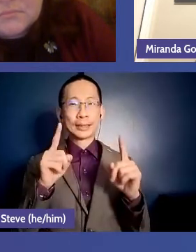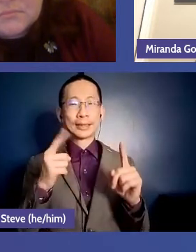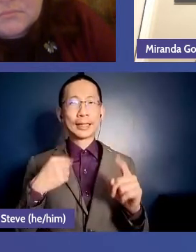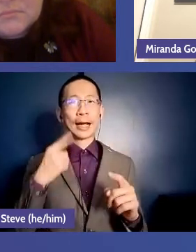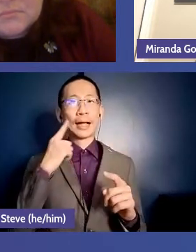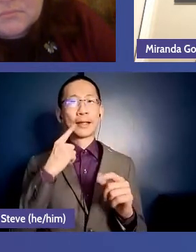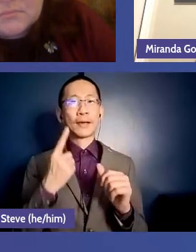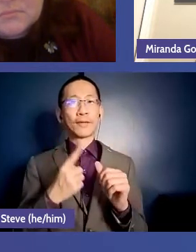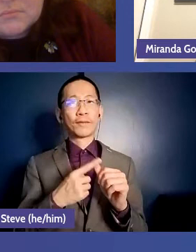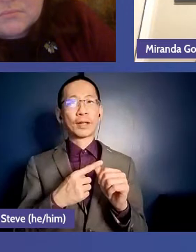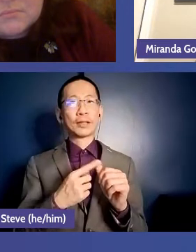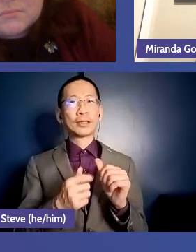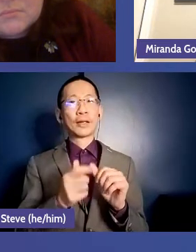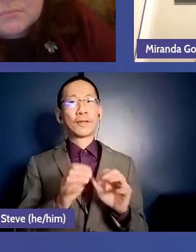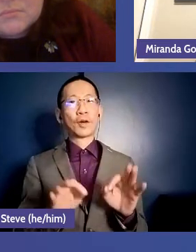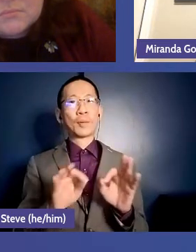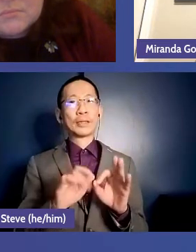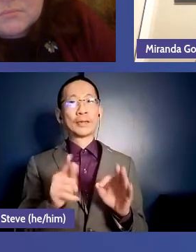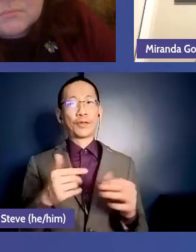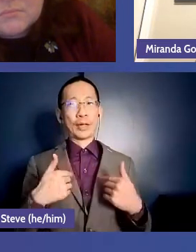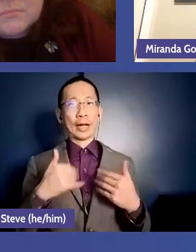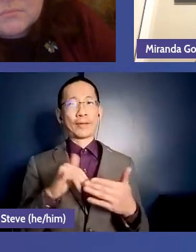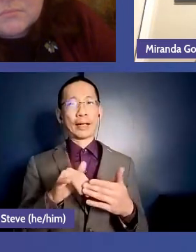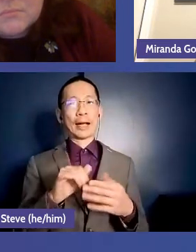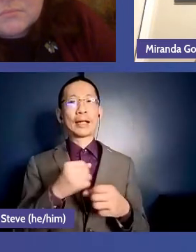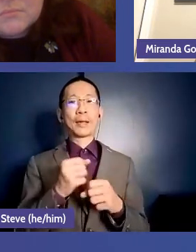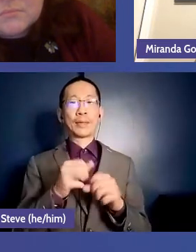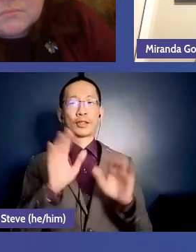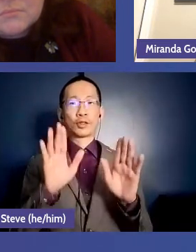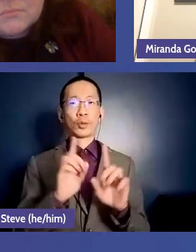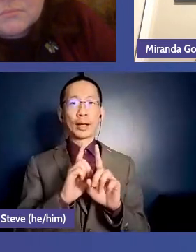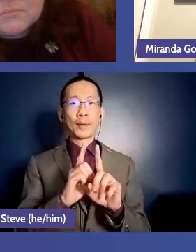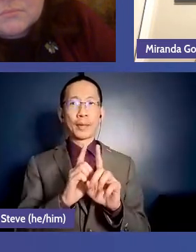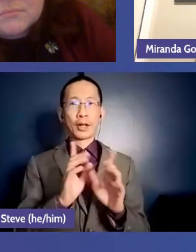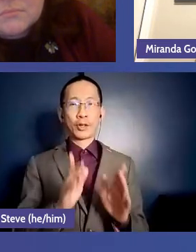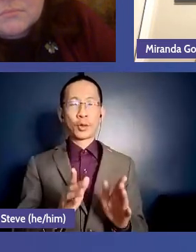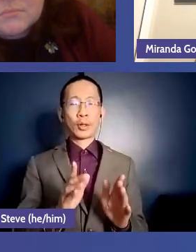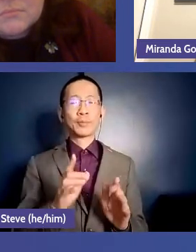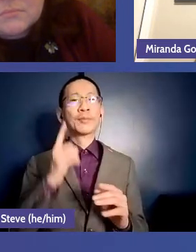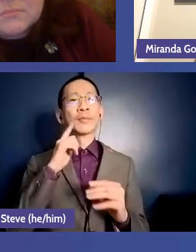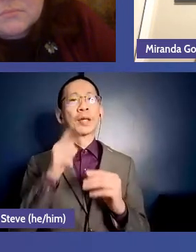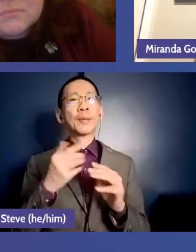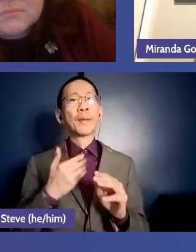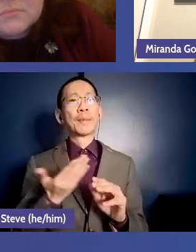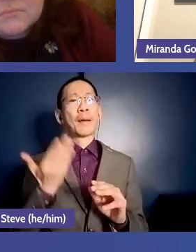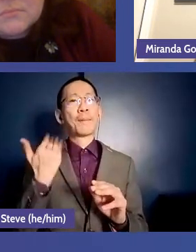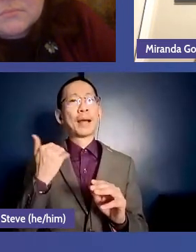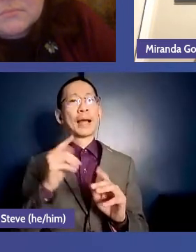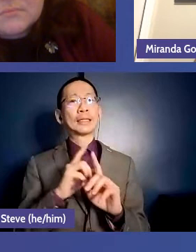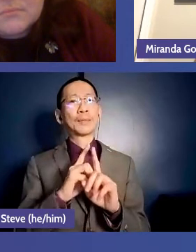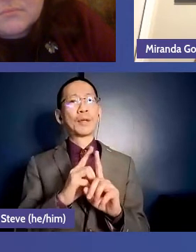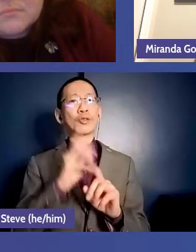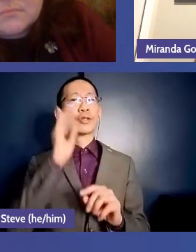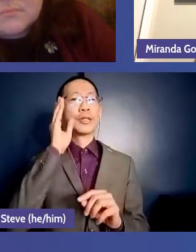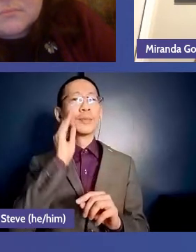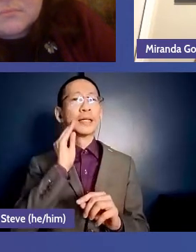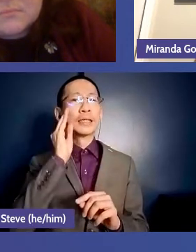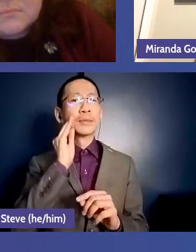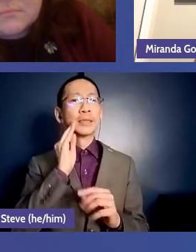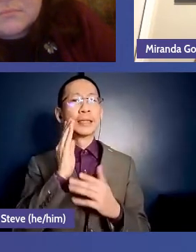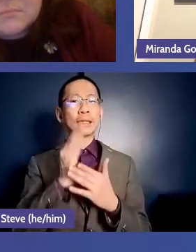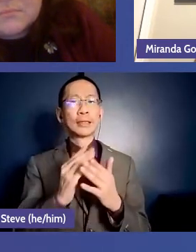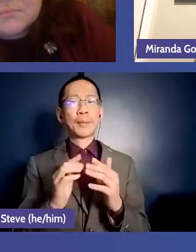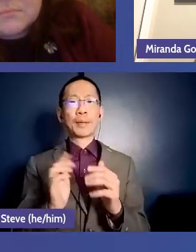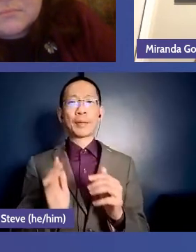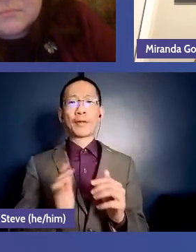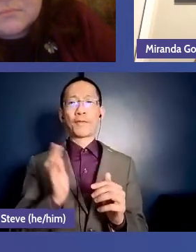and foremost, if you have that, that makes a great mentor. Thinking about my past mentorship experiences, some have been formal, some